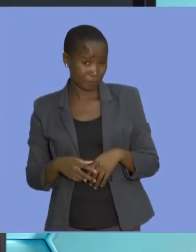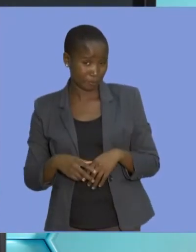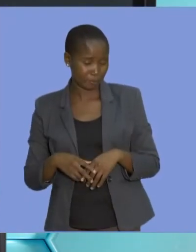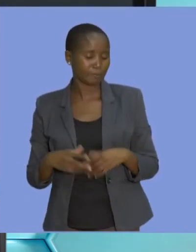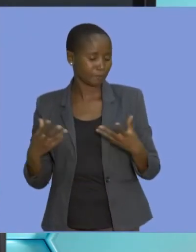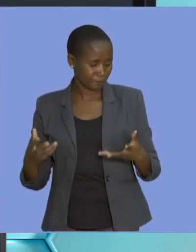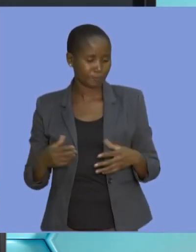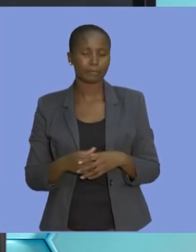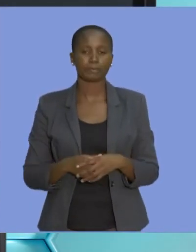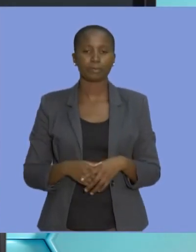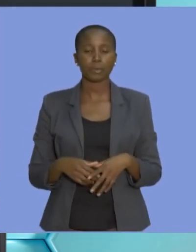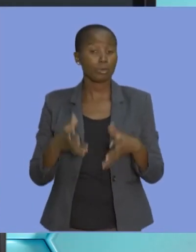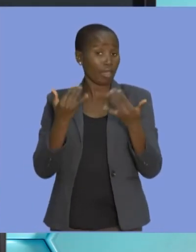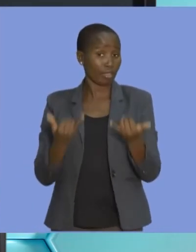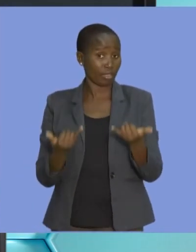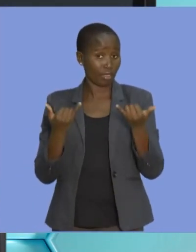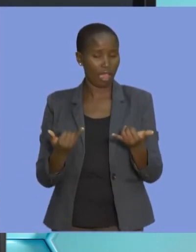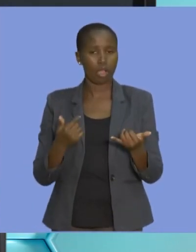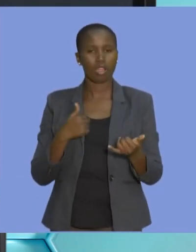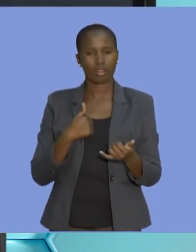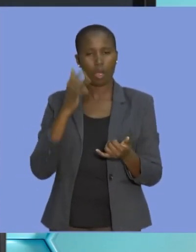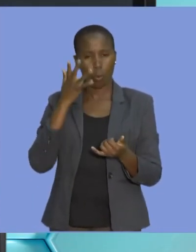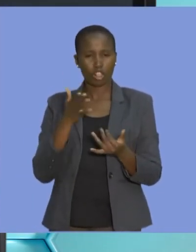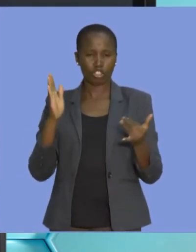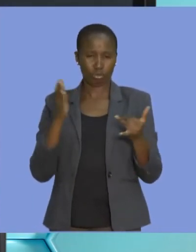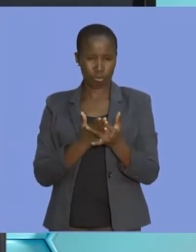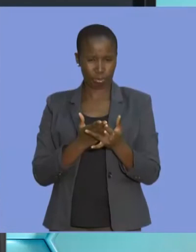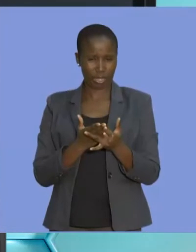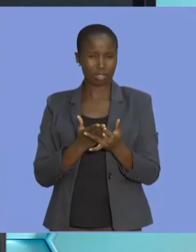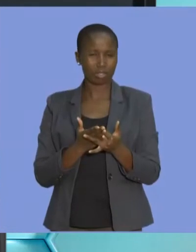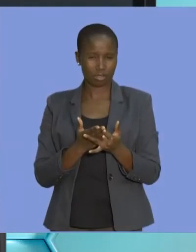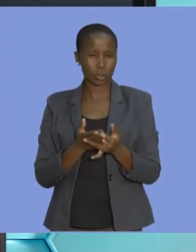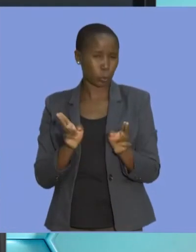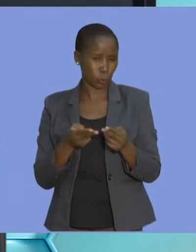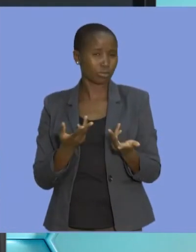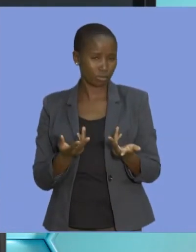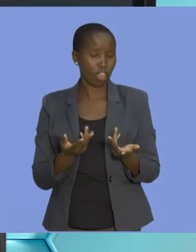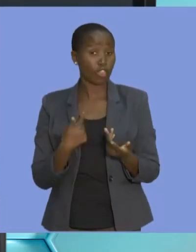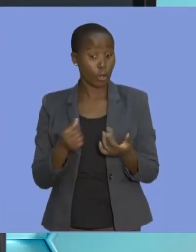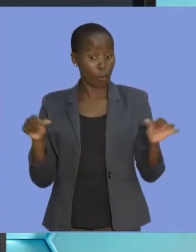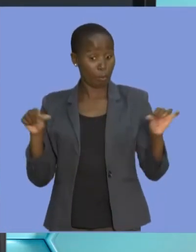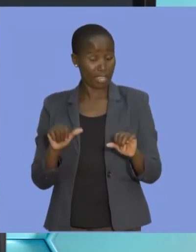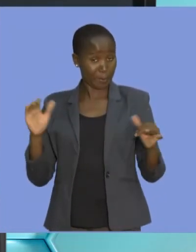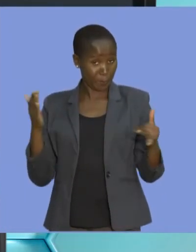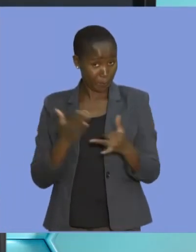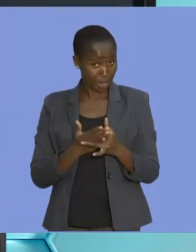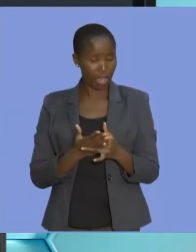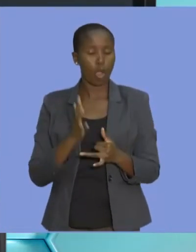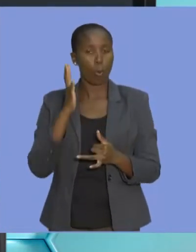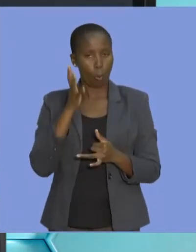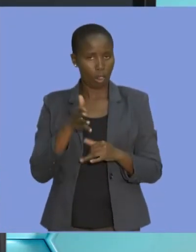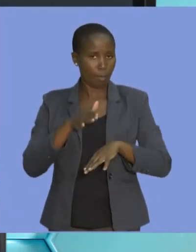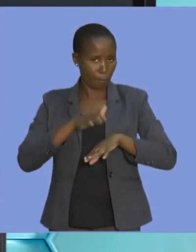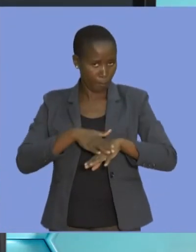for now, guys, I think we're going to take a short break, okay? Then after the short break, we will look at